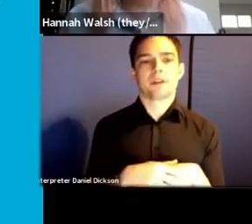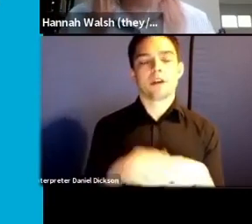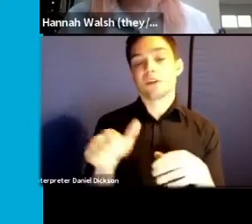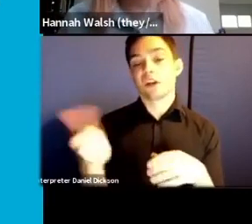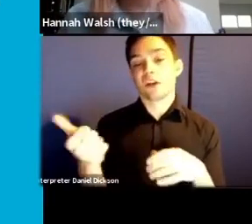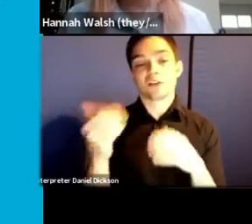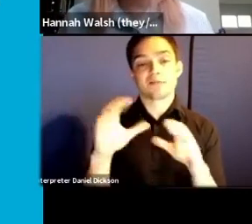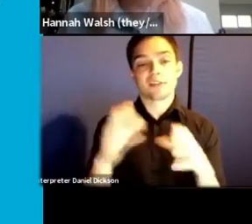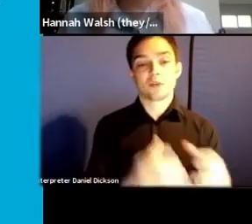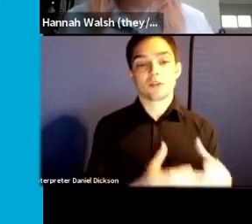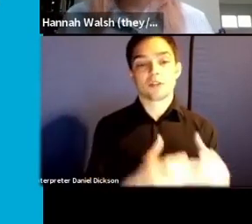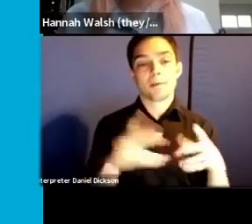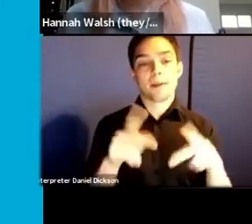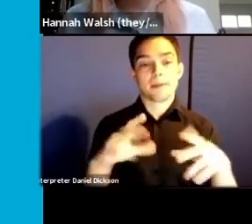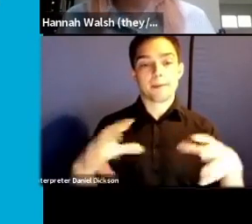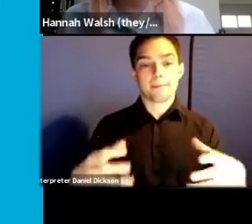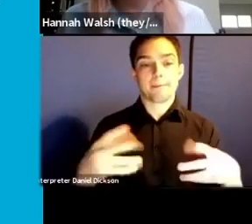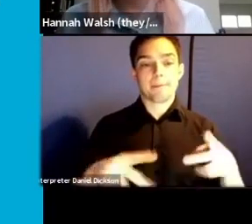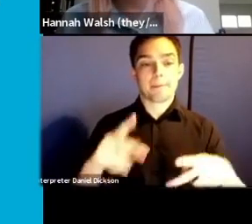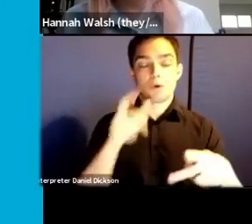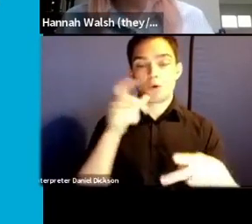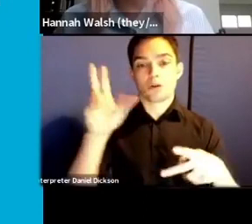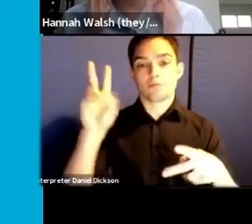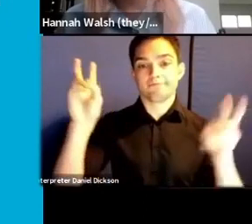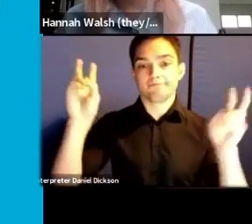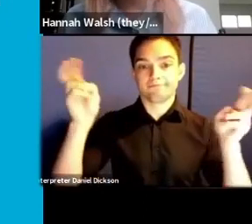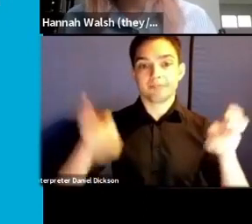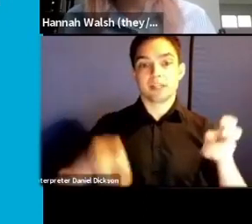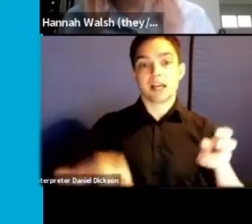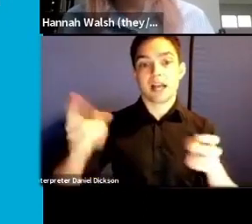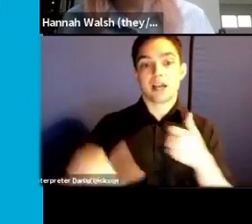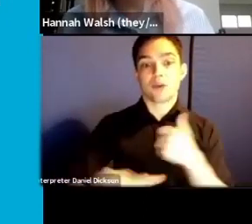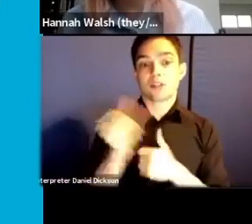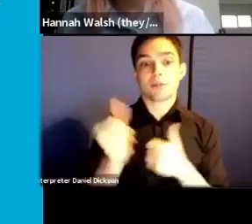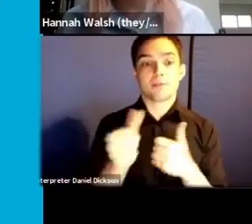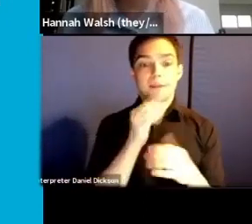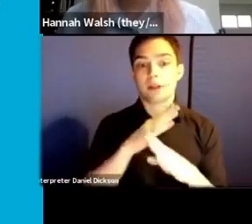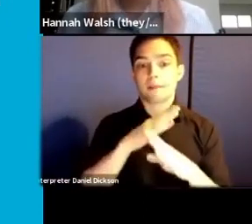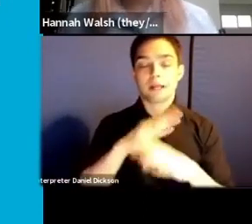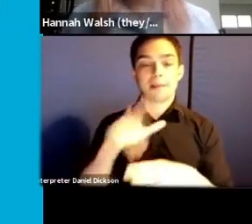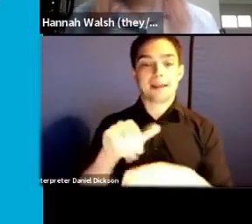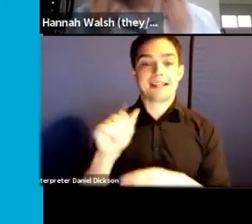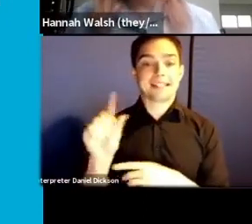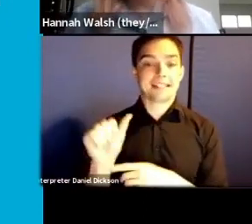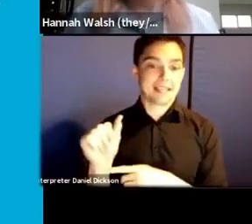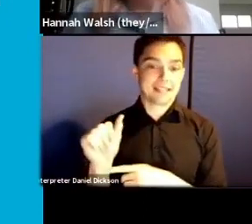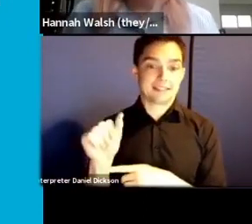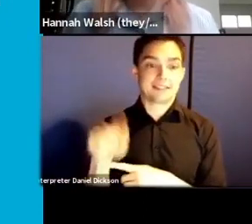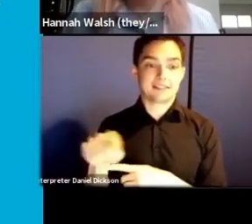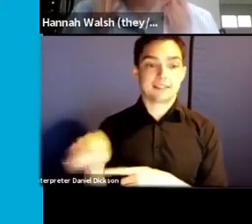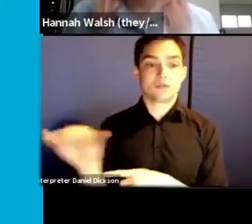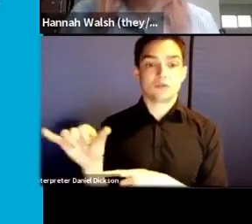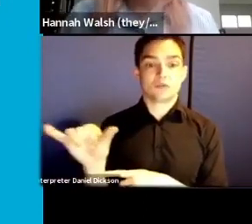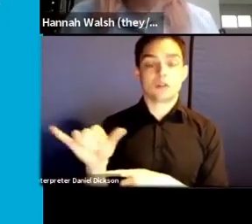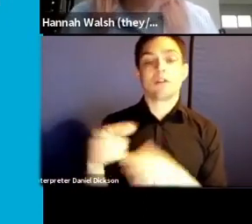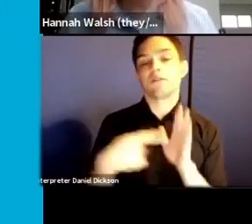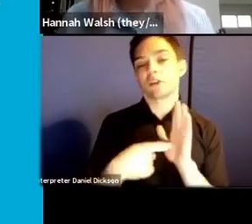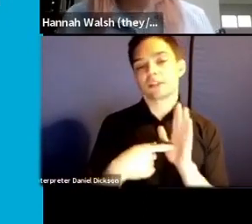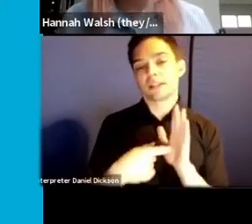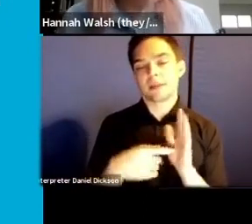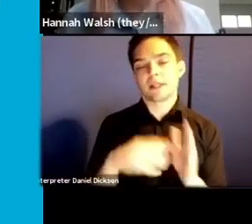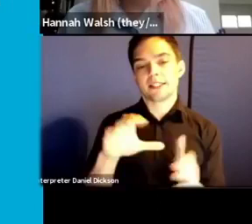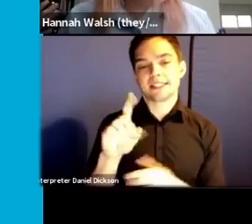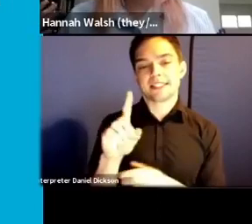and populations of people that are considered high risk that may not be protected by the ADA. So for example, the